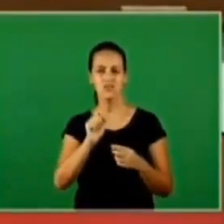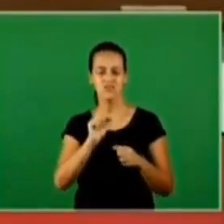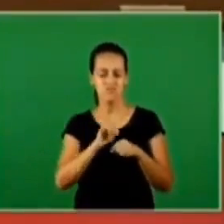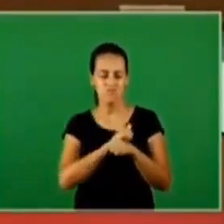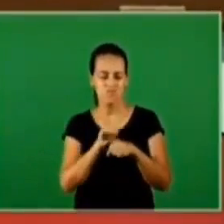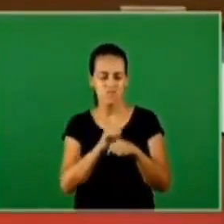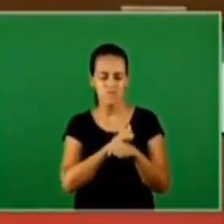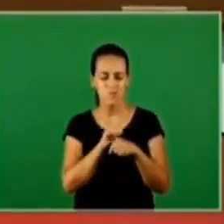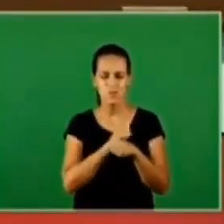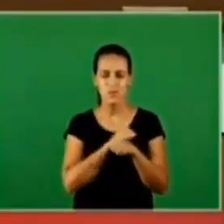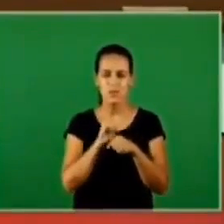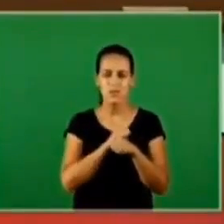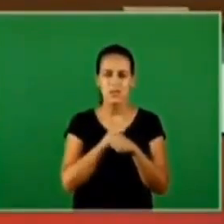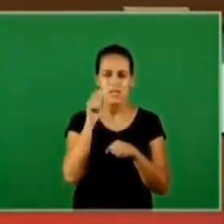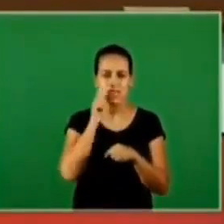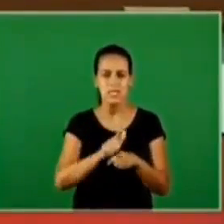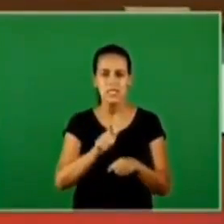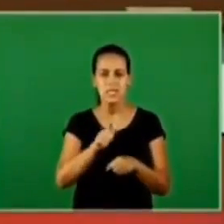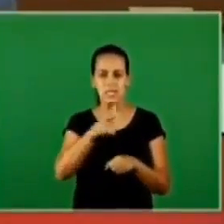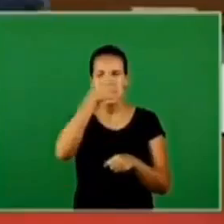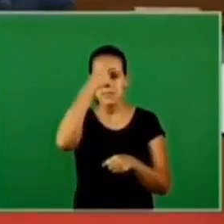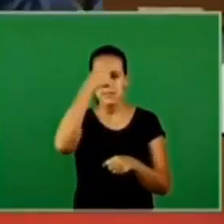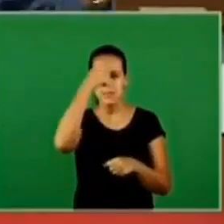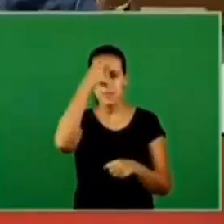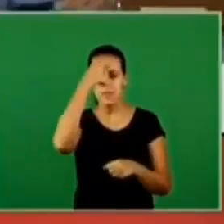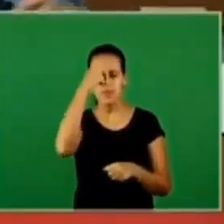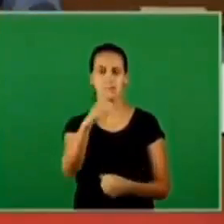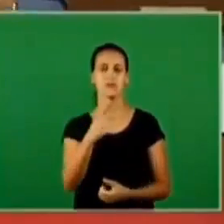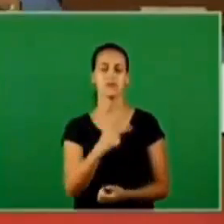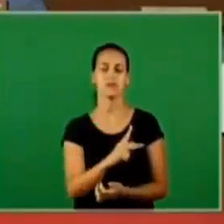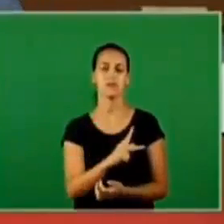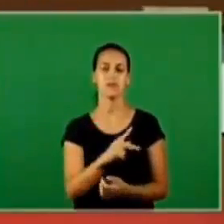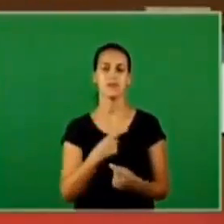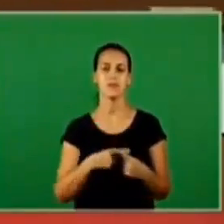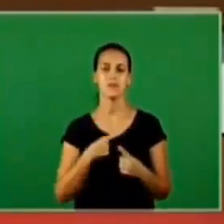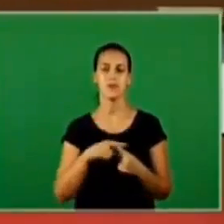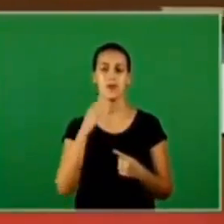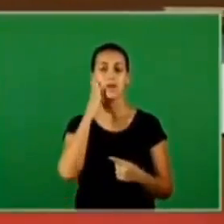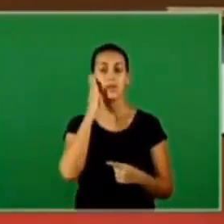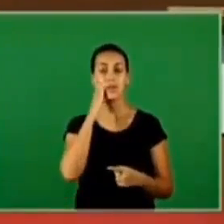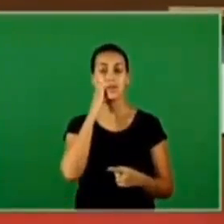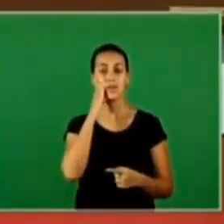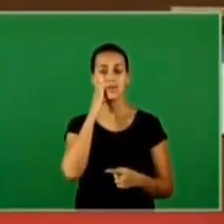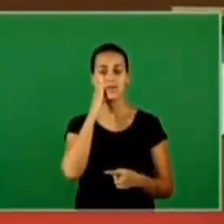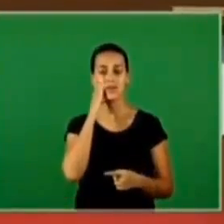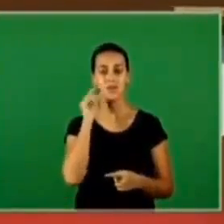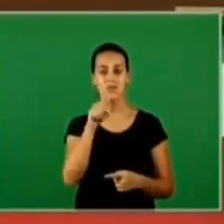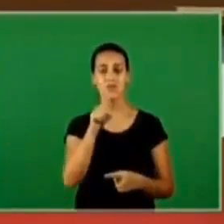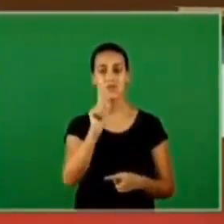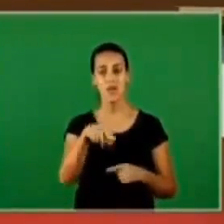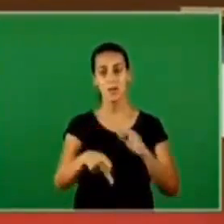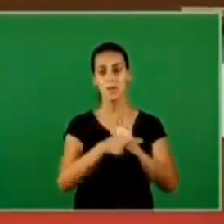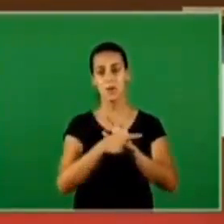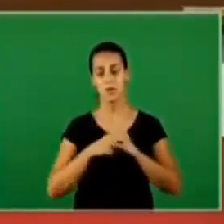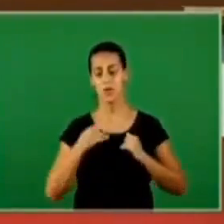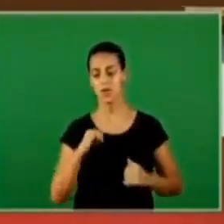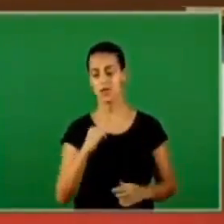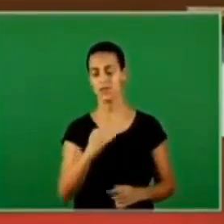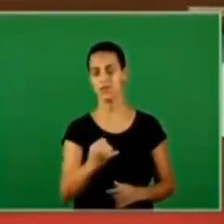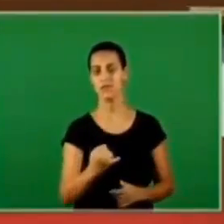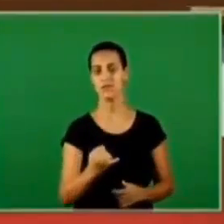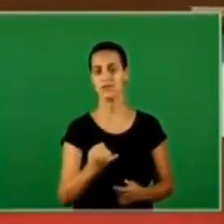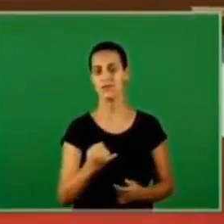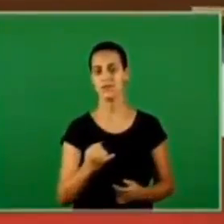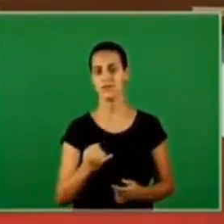And they do it in a very easy way. Why? Because they understand that you are part of this energy that the